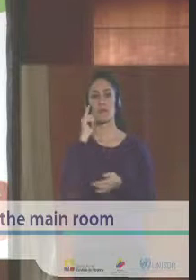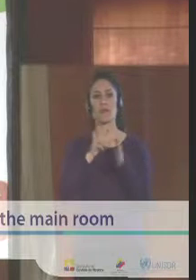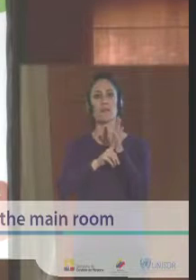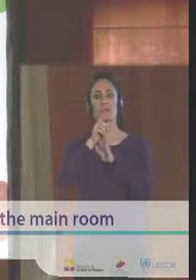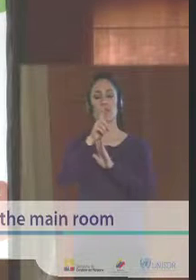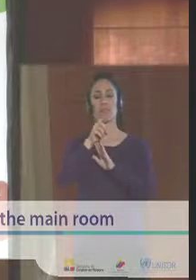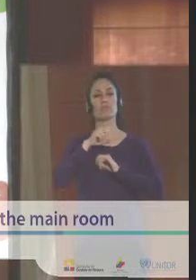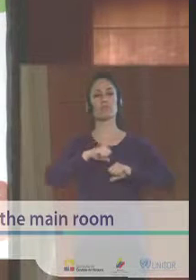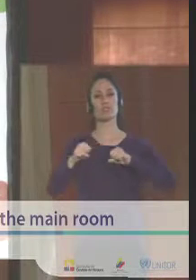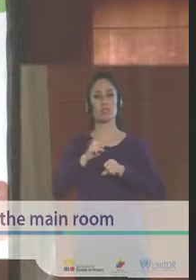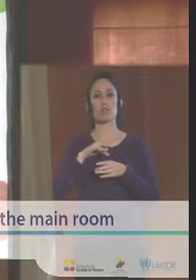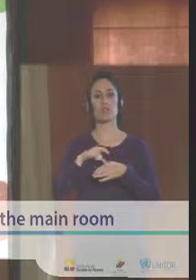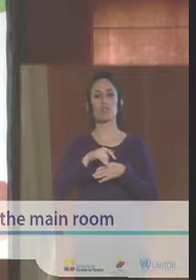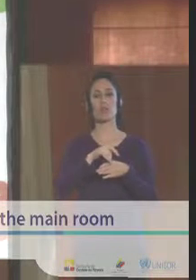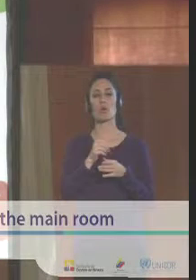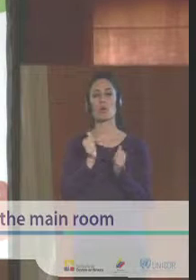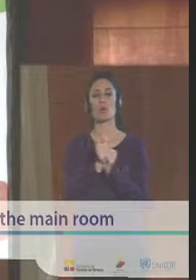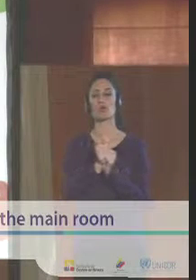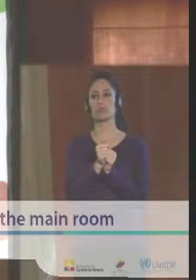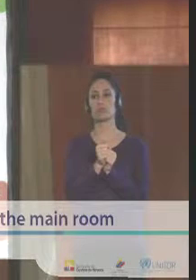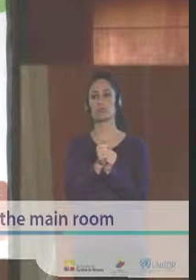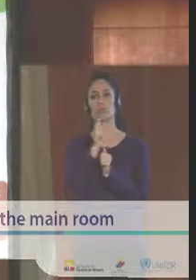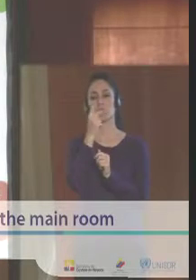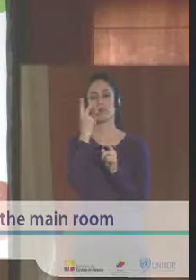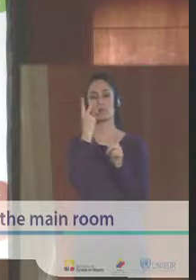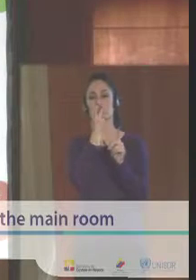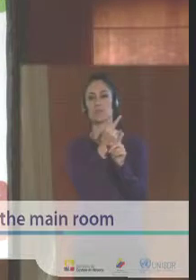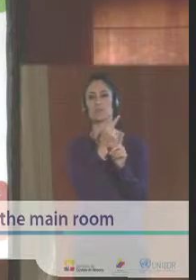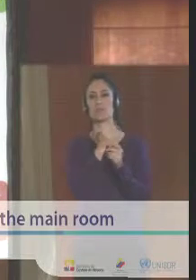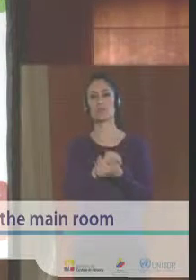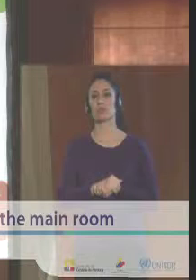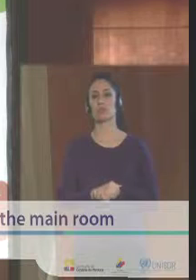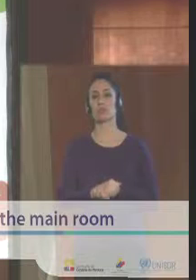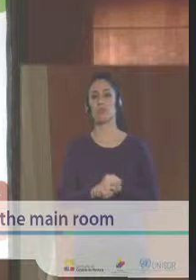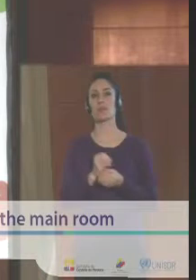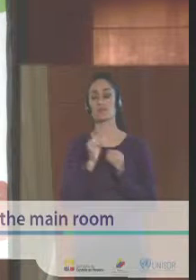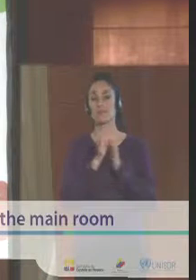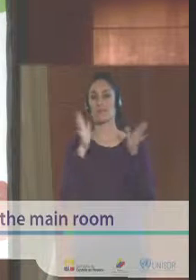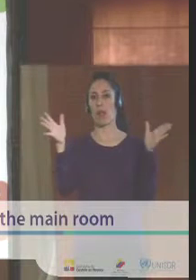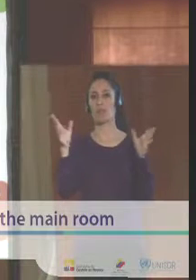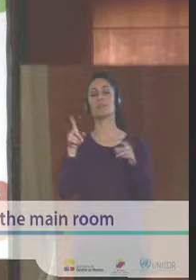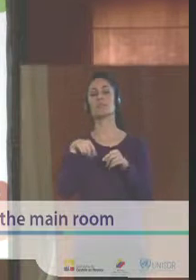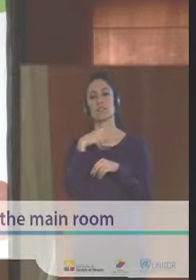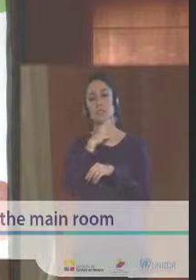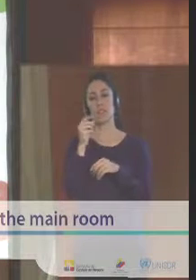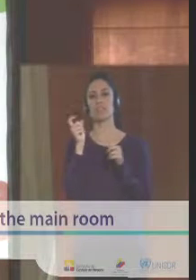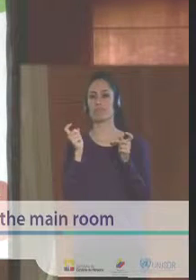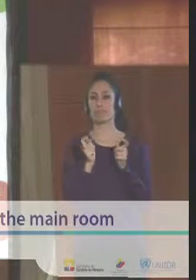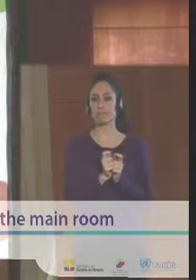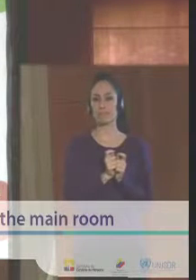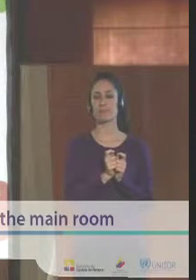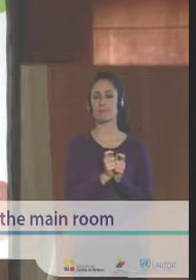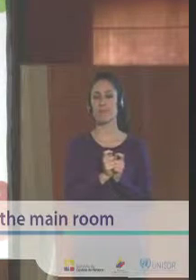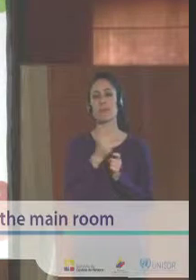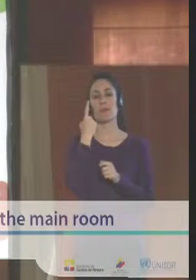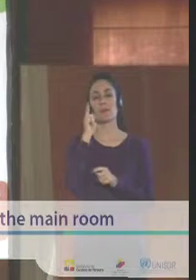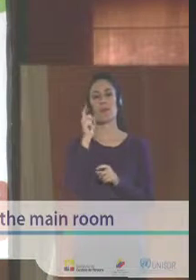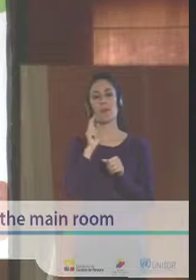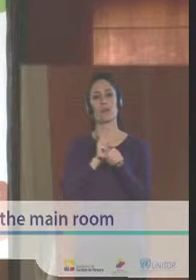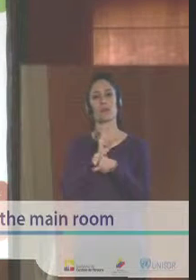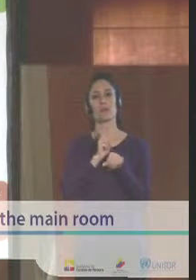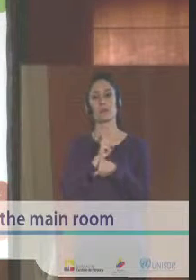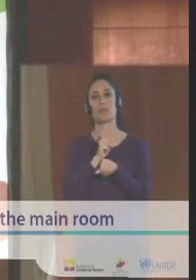From the perspective of this development of risk management with a macro and micro